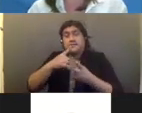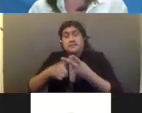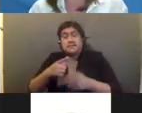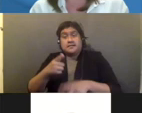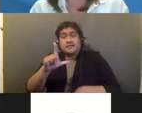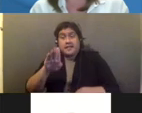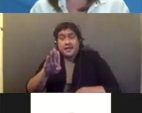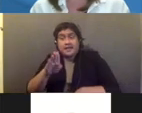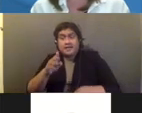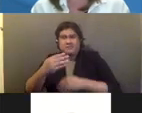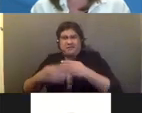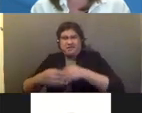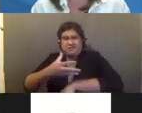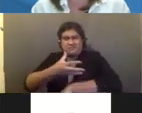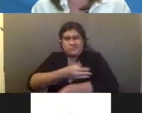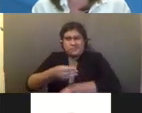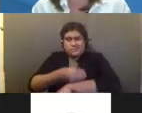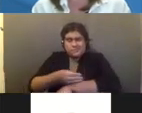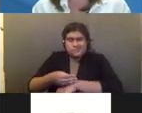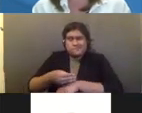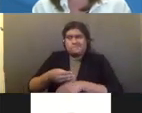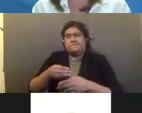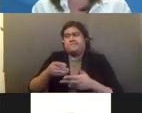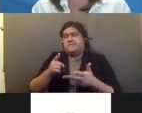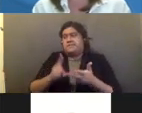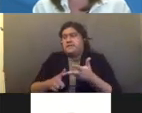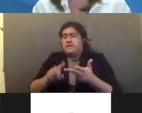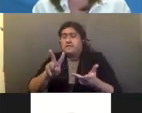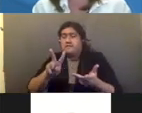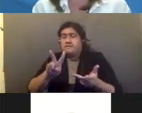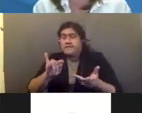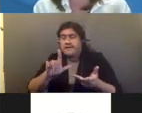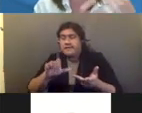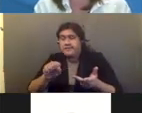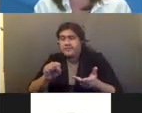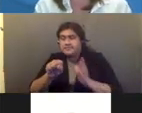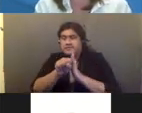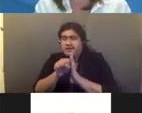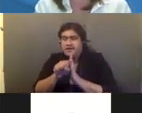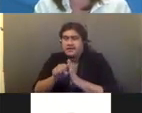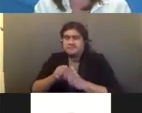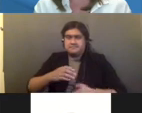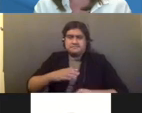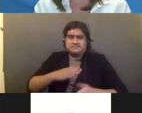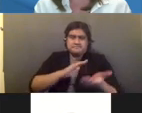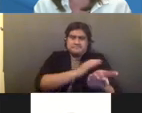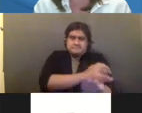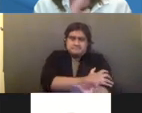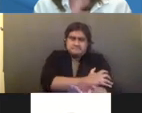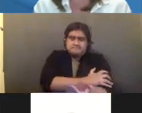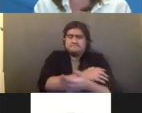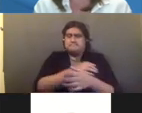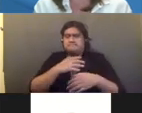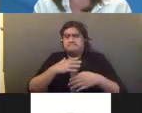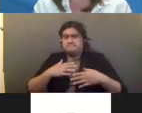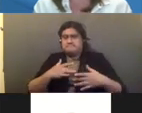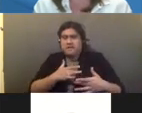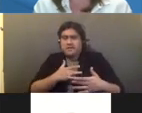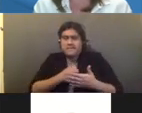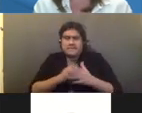vital signs. So most of the time we are preferring to do that unless we have all of that information already